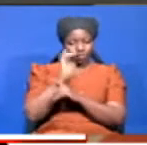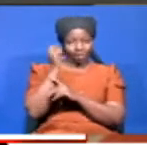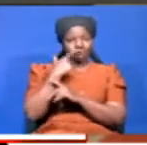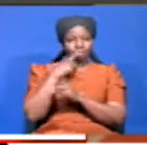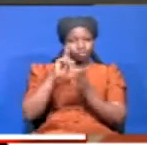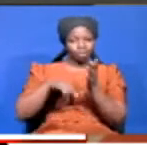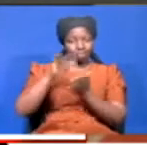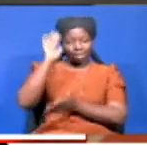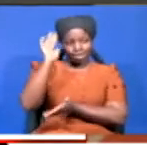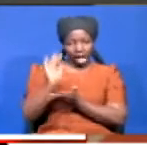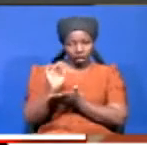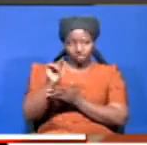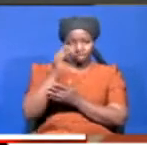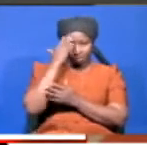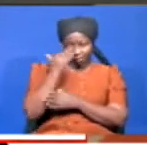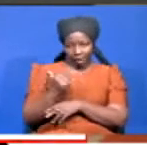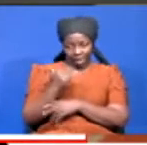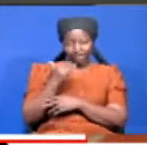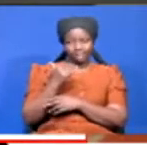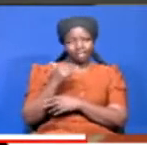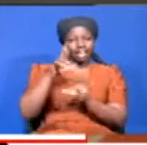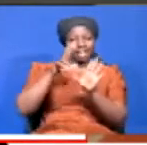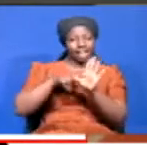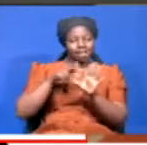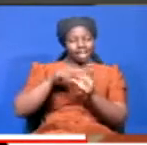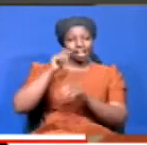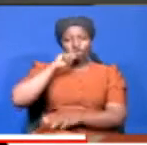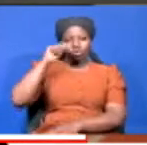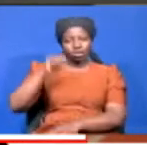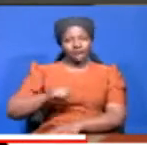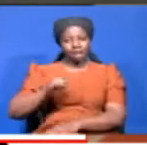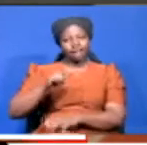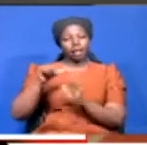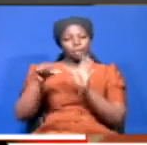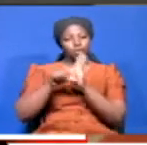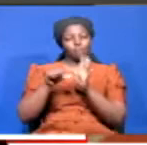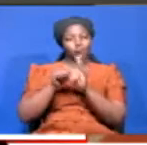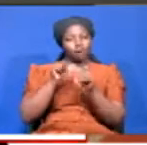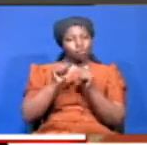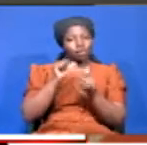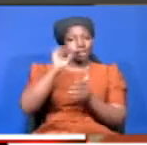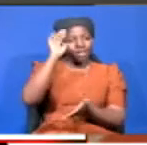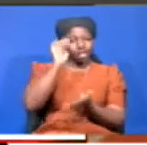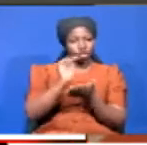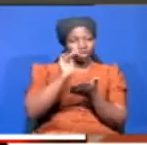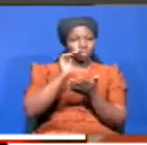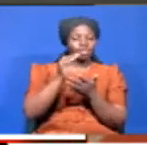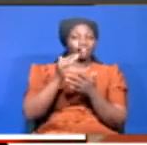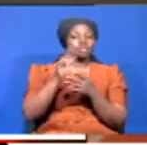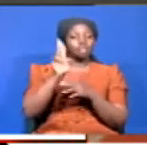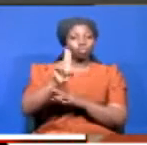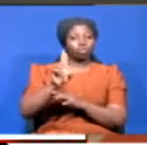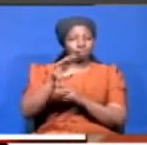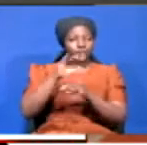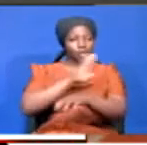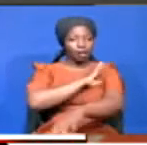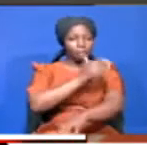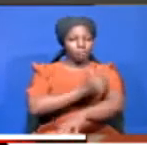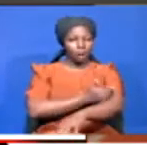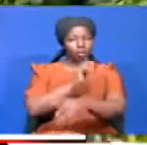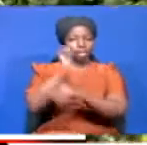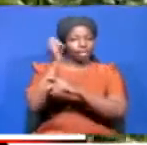is due to Russian-Ukraine crisis that has reduced the spending power of new Kenyan tea